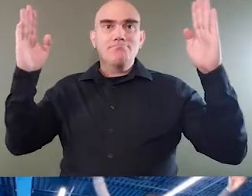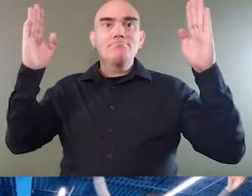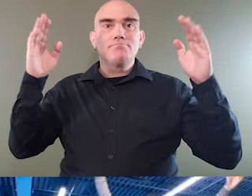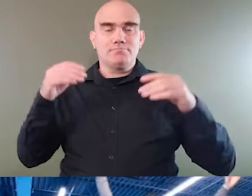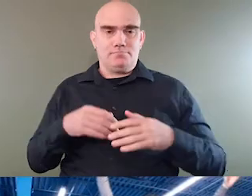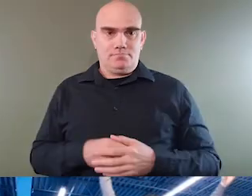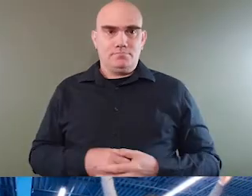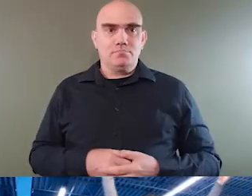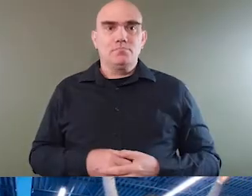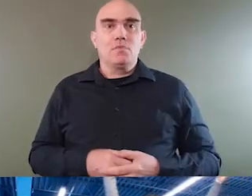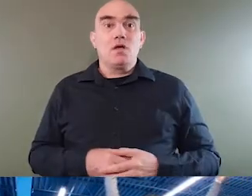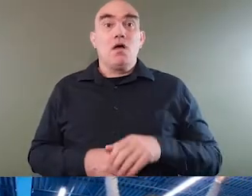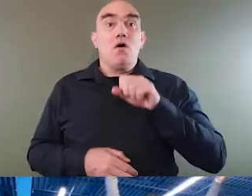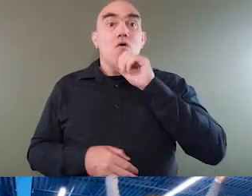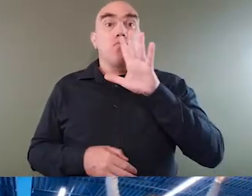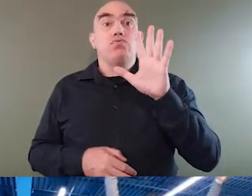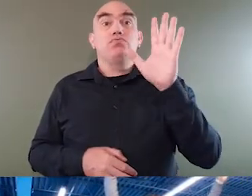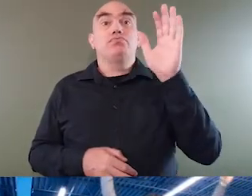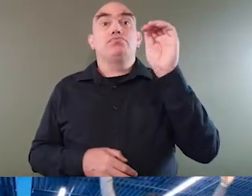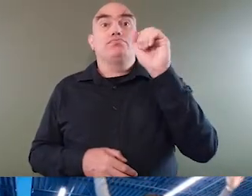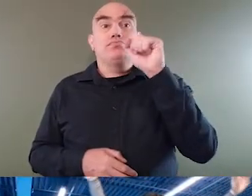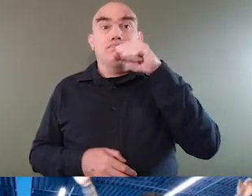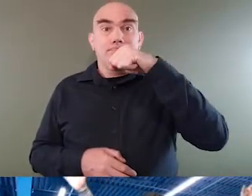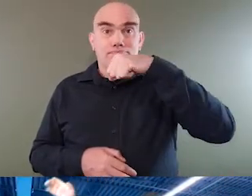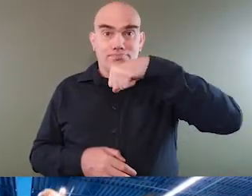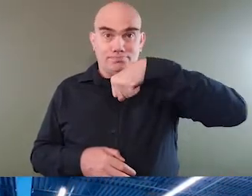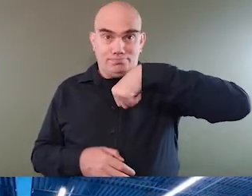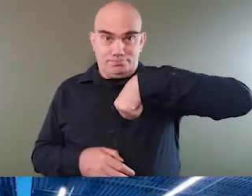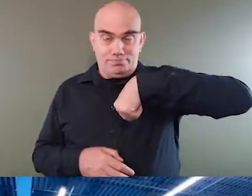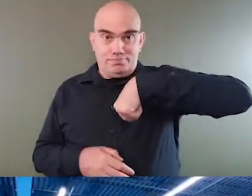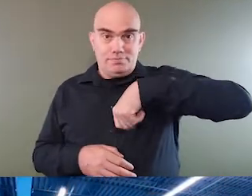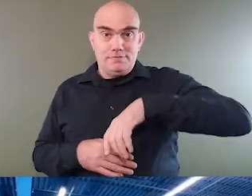Inhale. Exhale, forward fold.